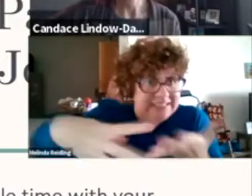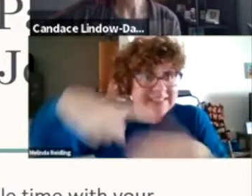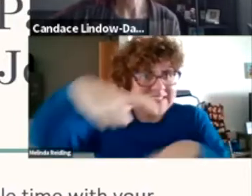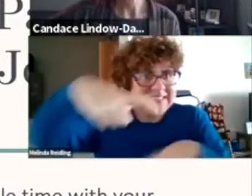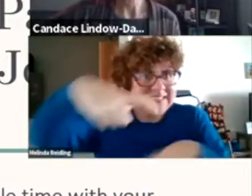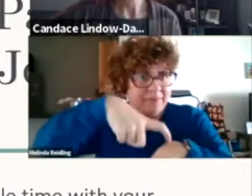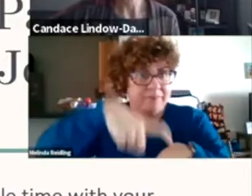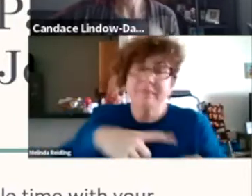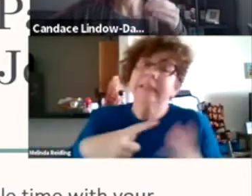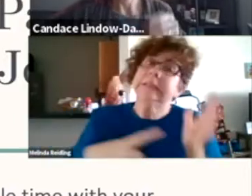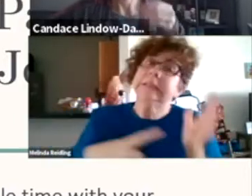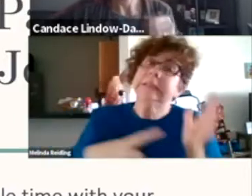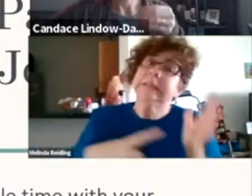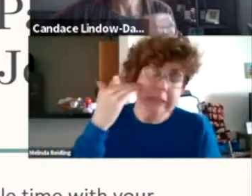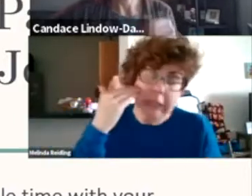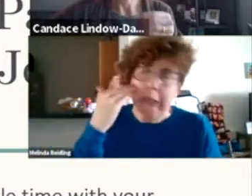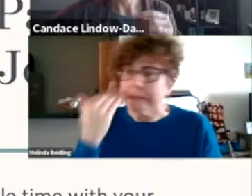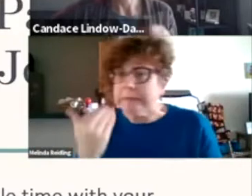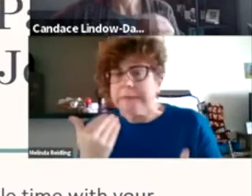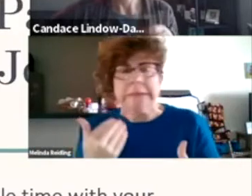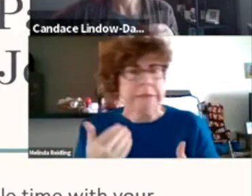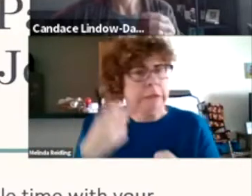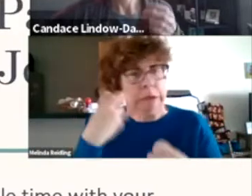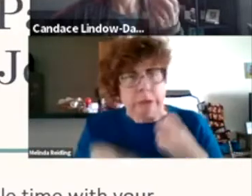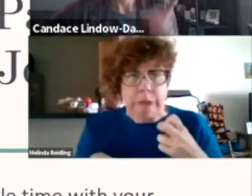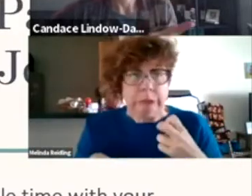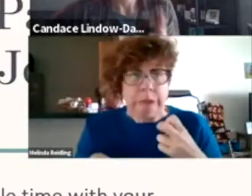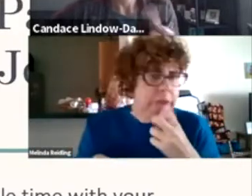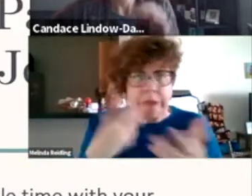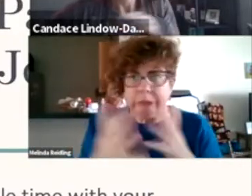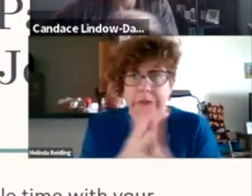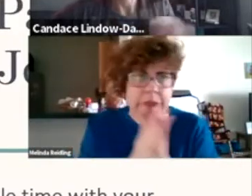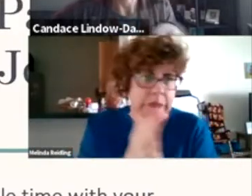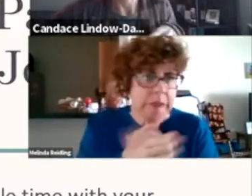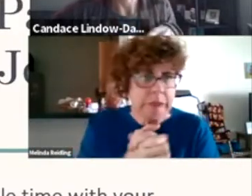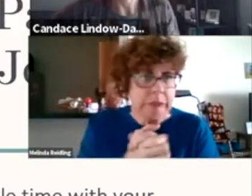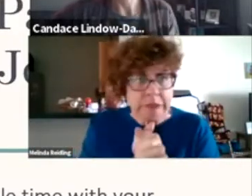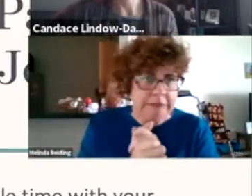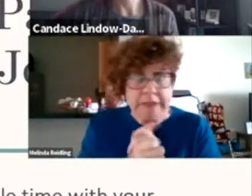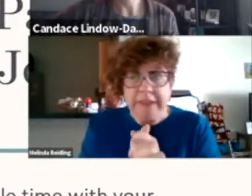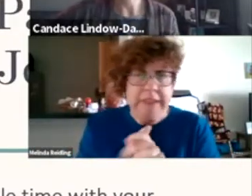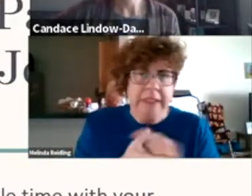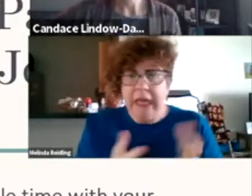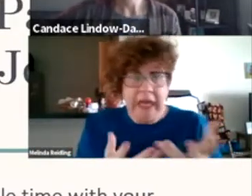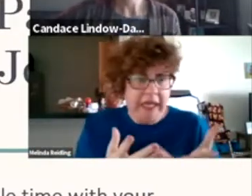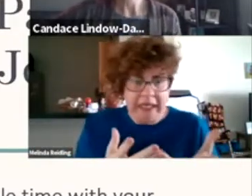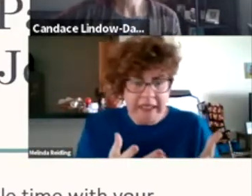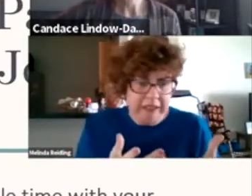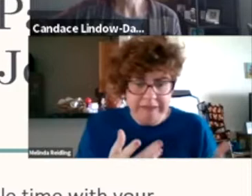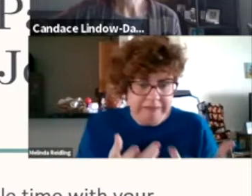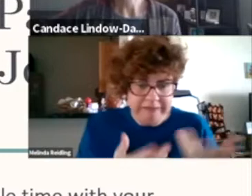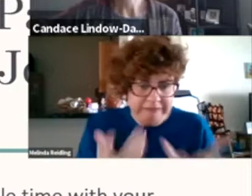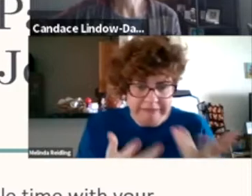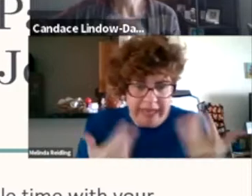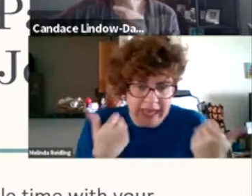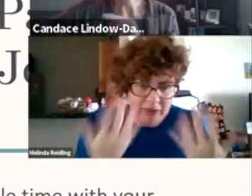that can be difficult, right? Where that time is just carved out just for fostering joy and there's nothing else connected to it. So if that's the